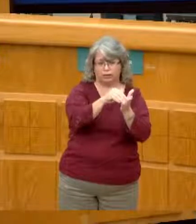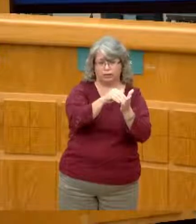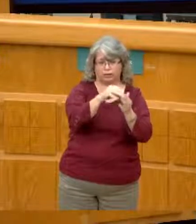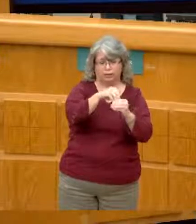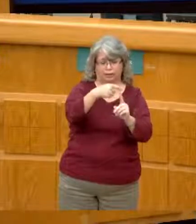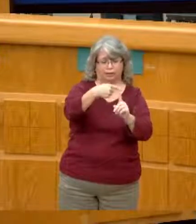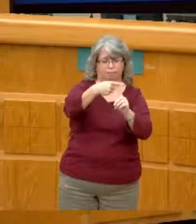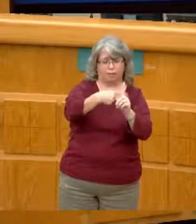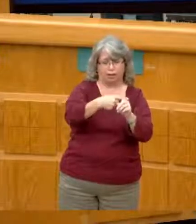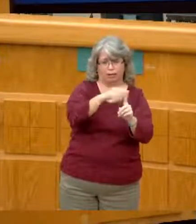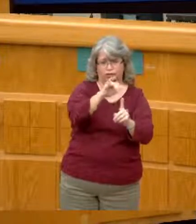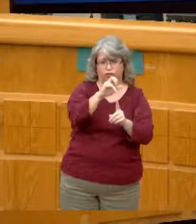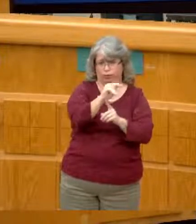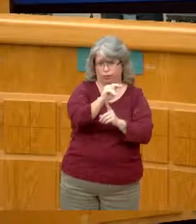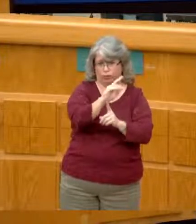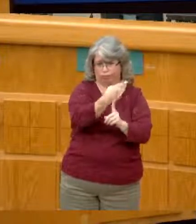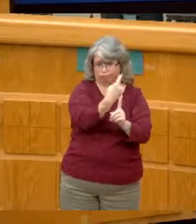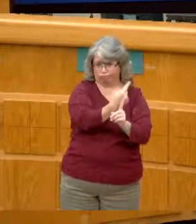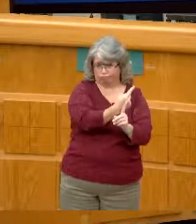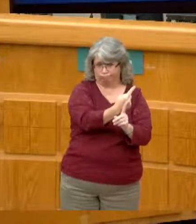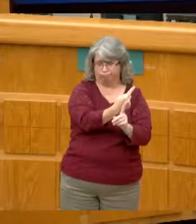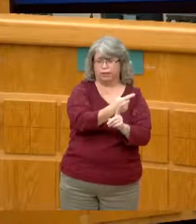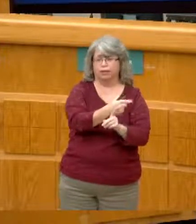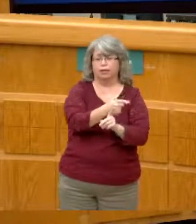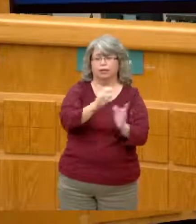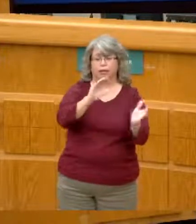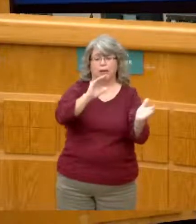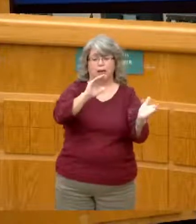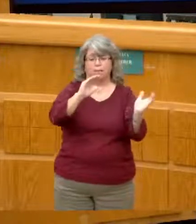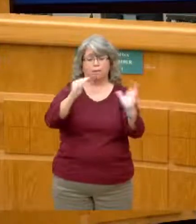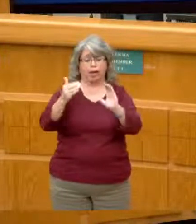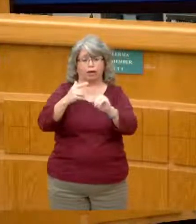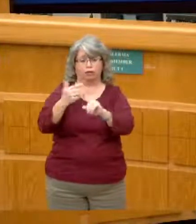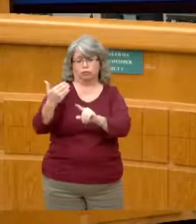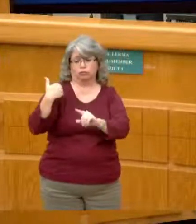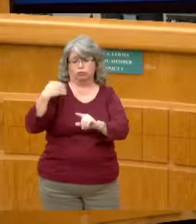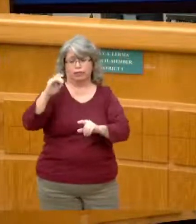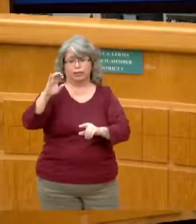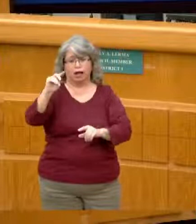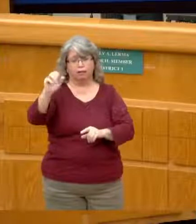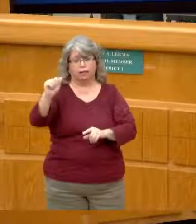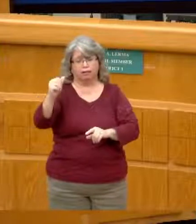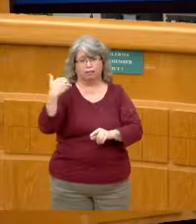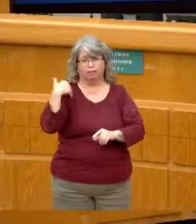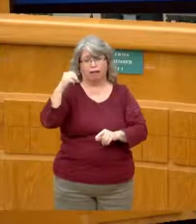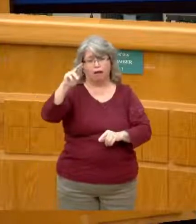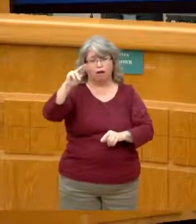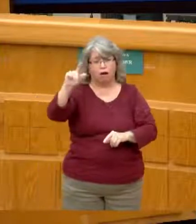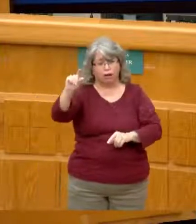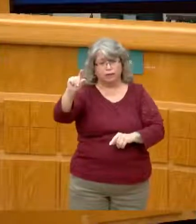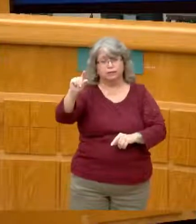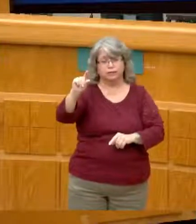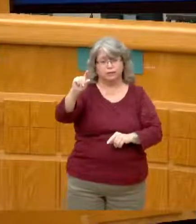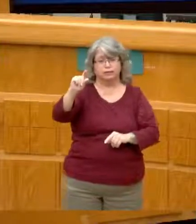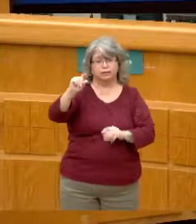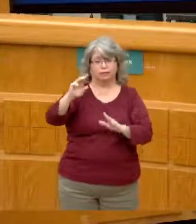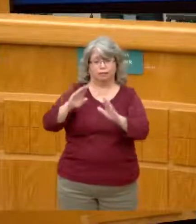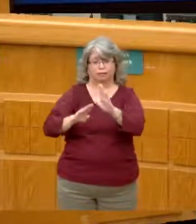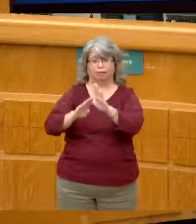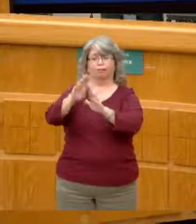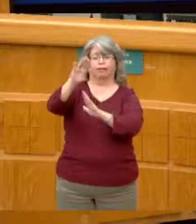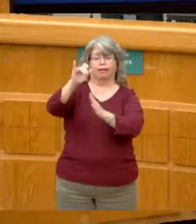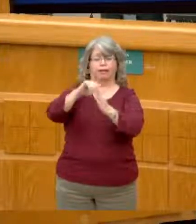month of January alone. If you compare it to the previous peak for the Delta wave in August, that had about roughly